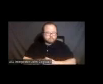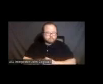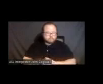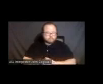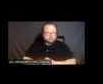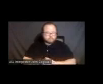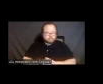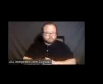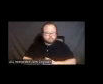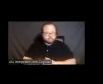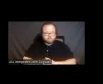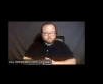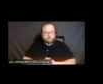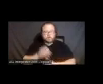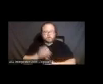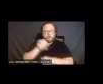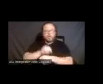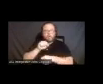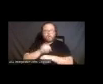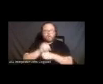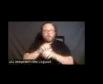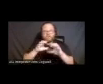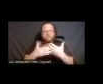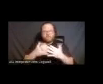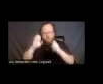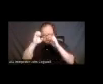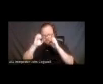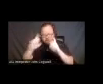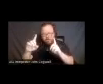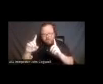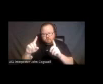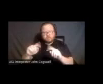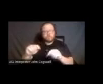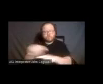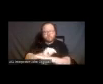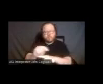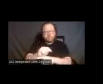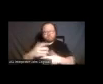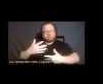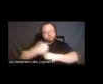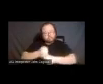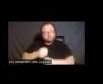The next component is Workforce Education and Training, or WET for short.